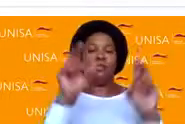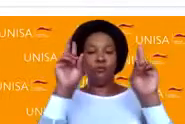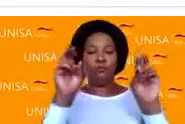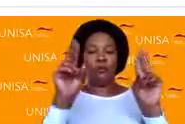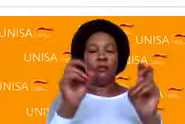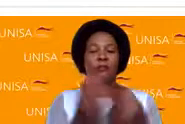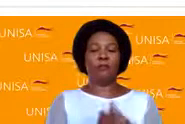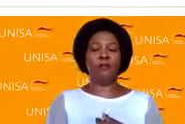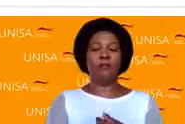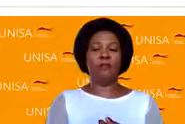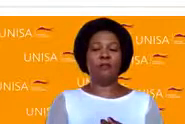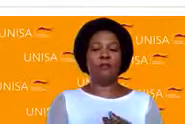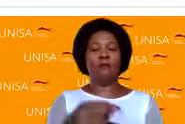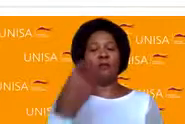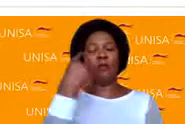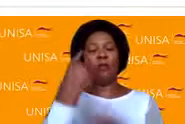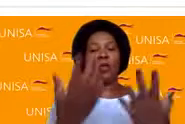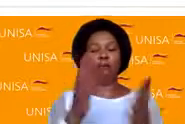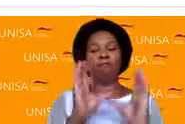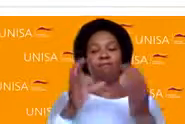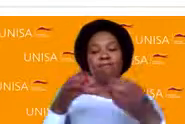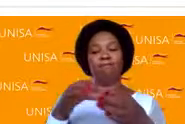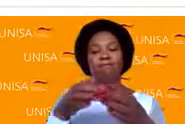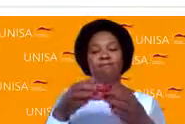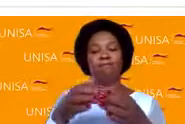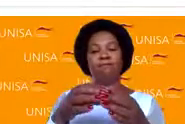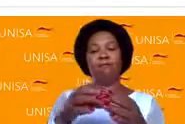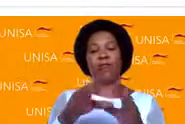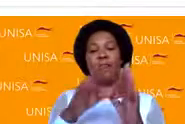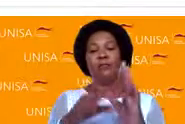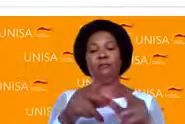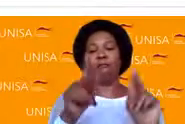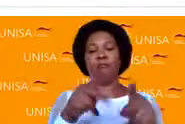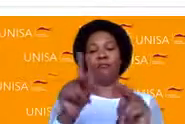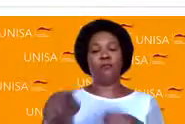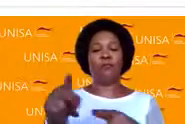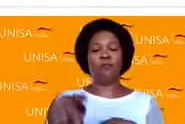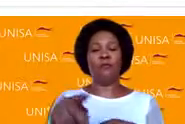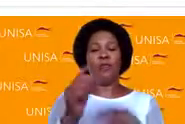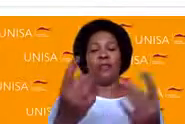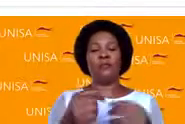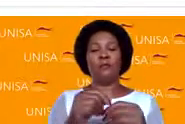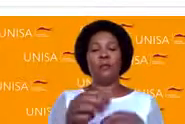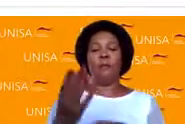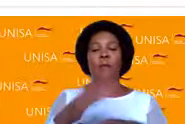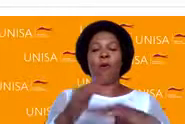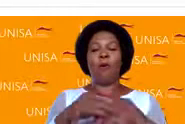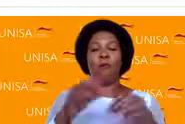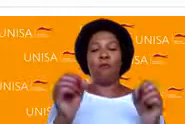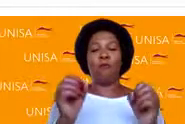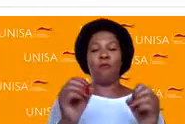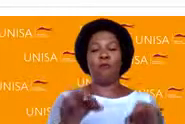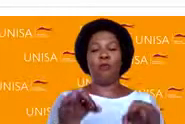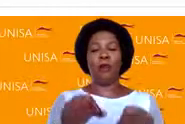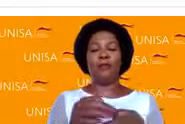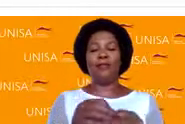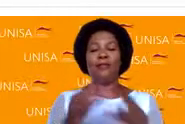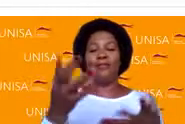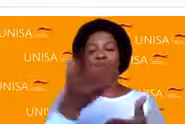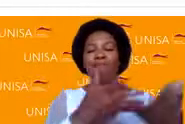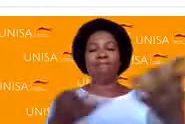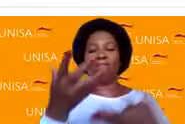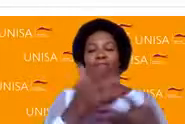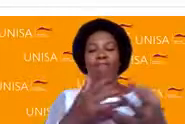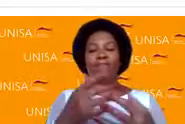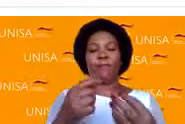So when you think of a forum, it's more or less the same principle, but it's just more formal. It's a discussion around a topic.